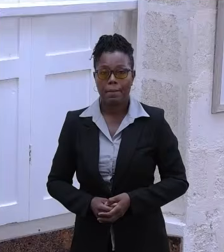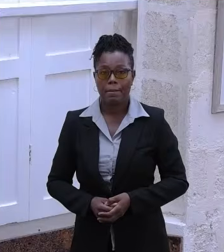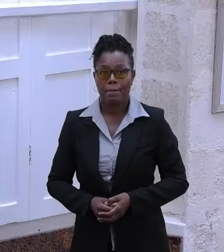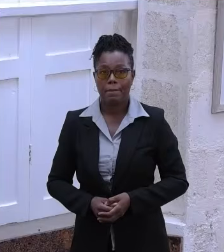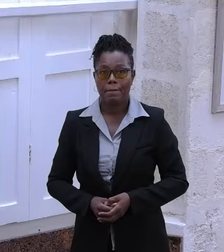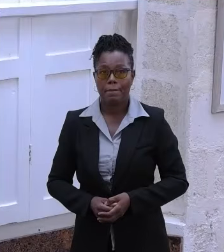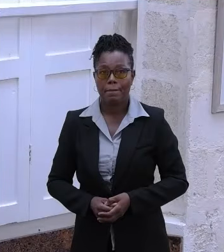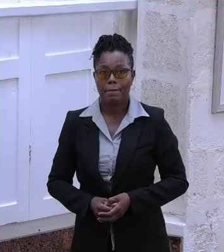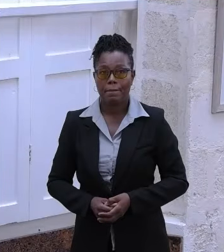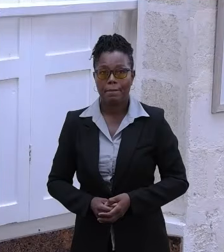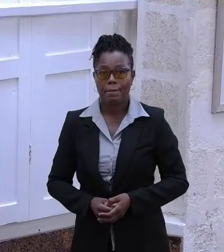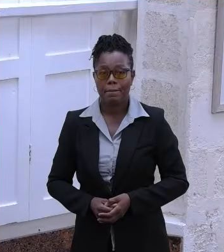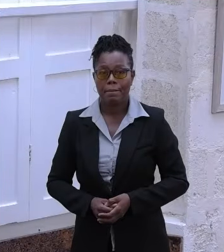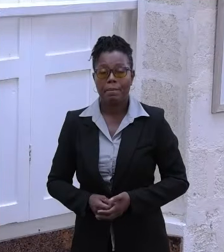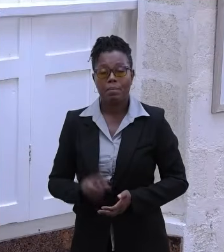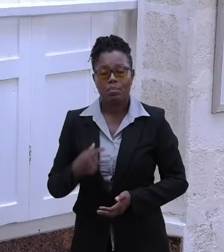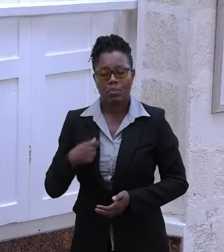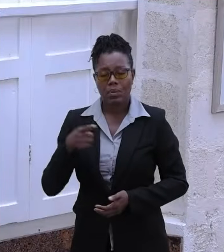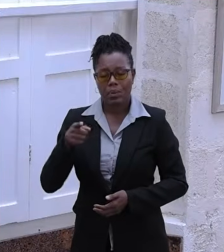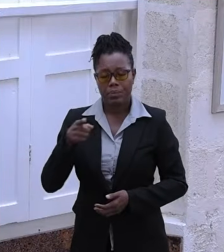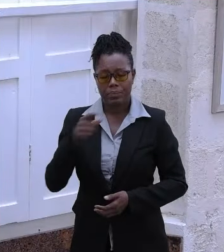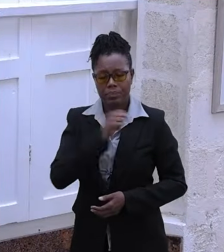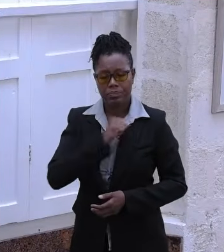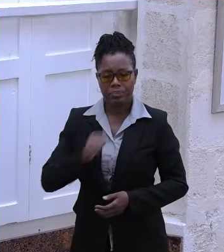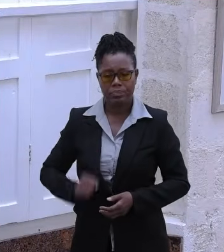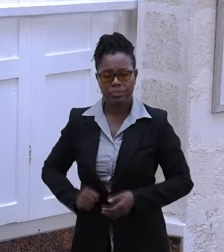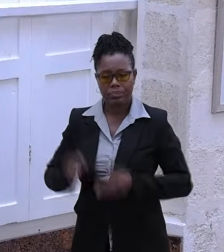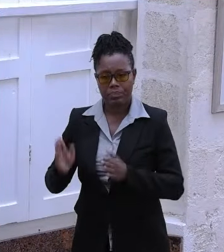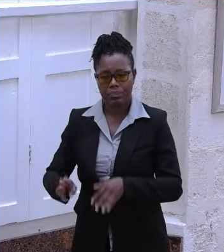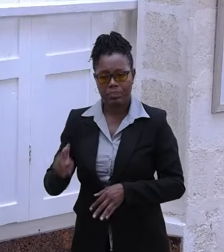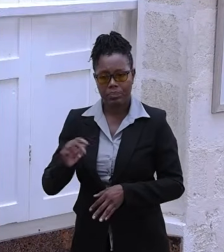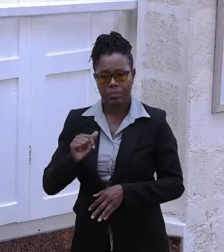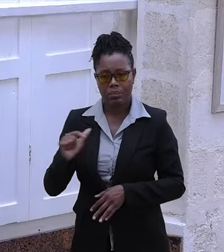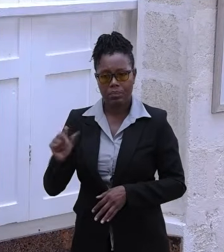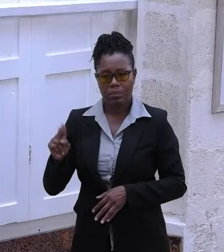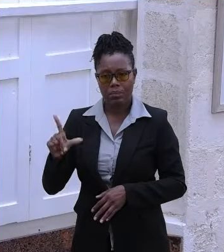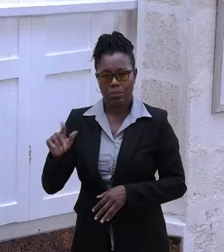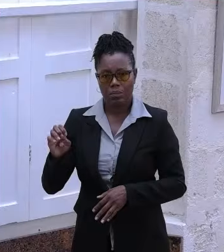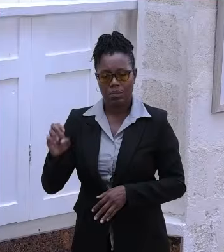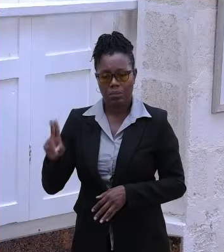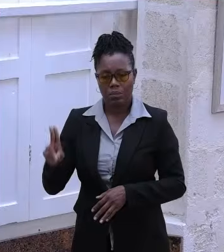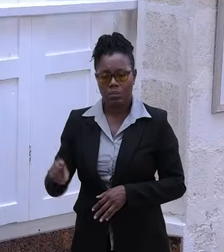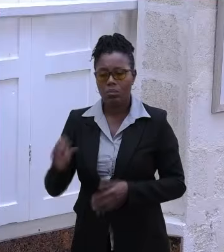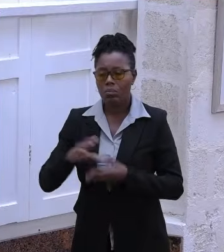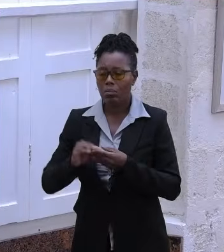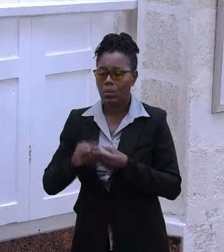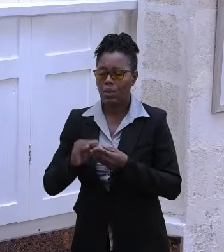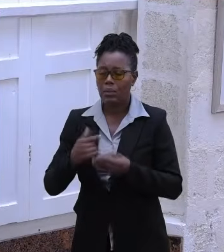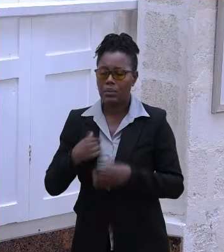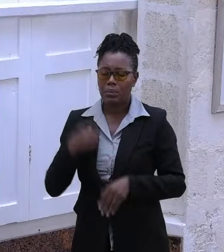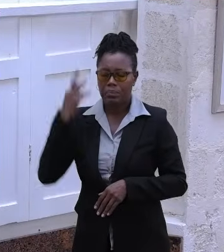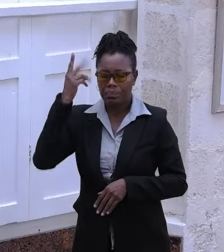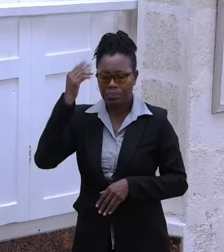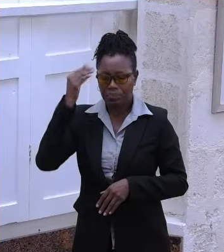as I'm reflecting on what Senator Molyneux has said, and I don't at all dismiss what he's saying. I think it is a legitimate